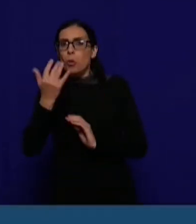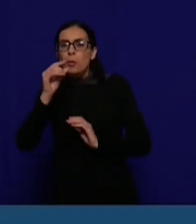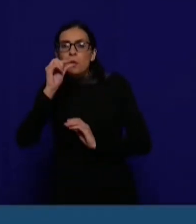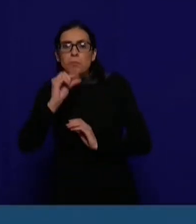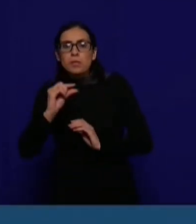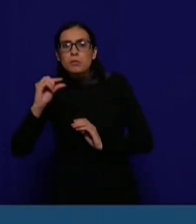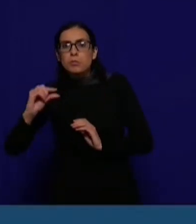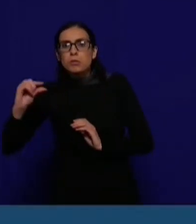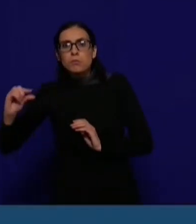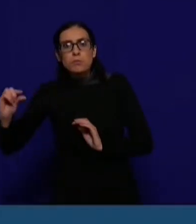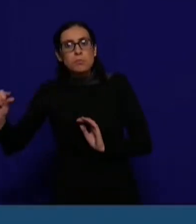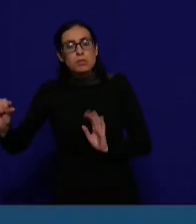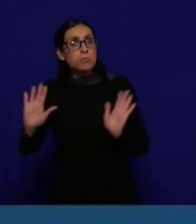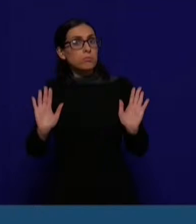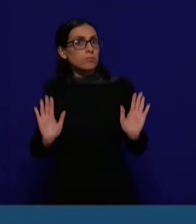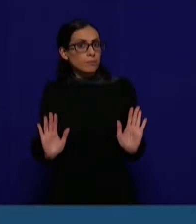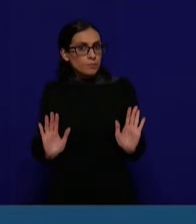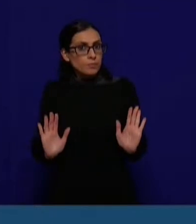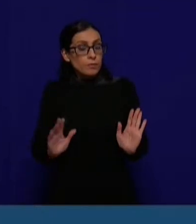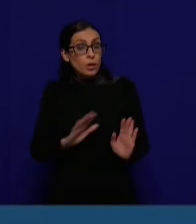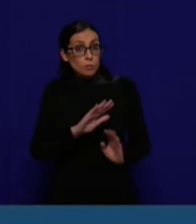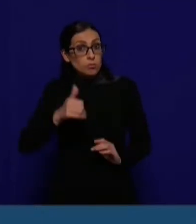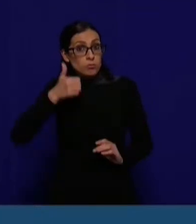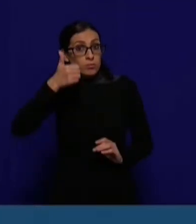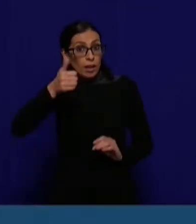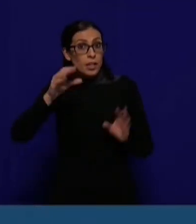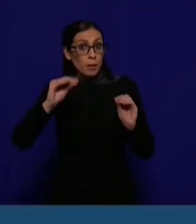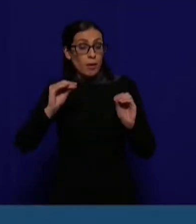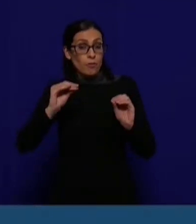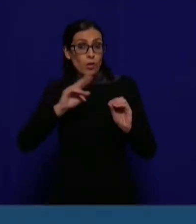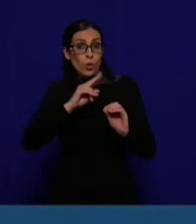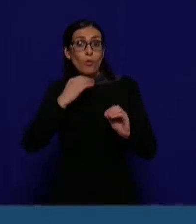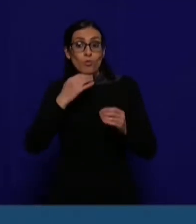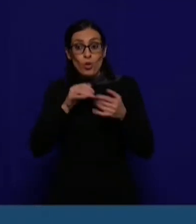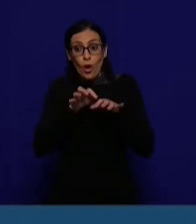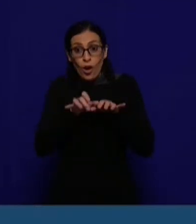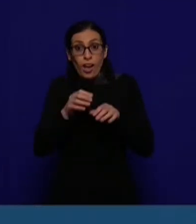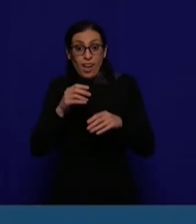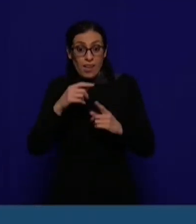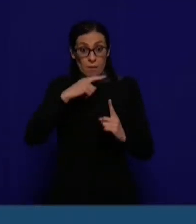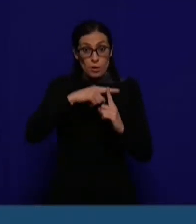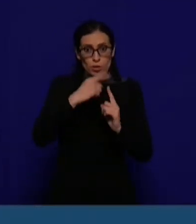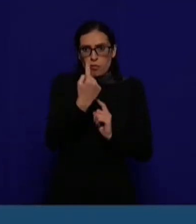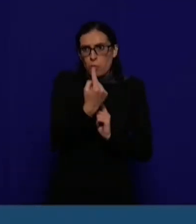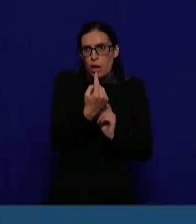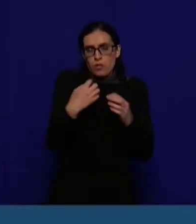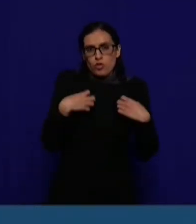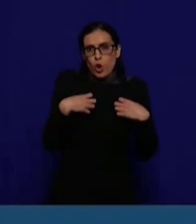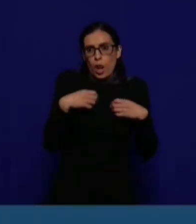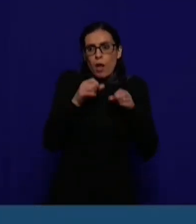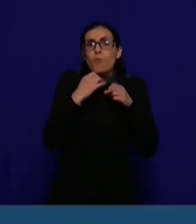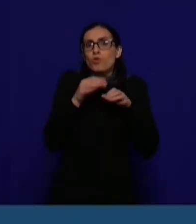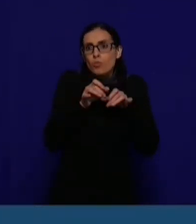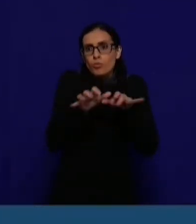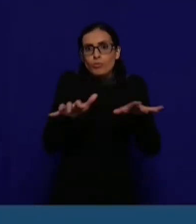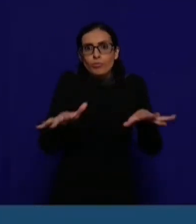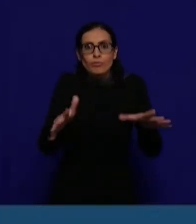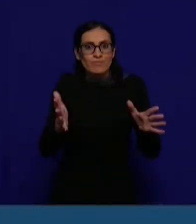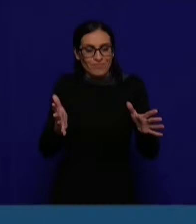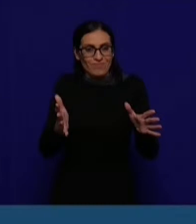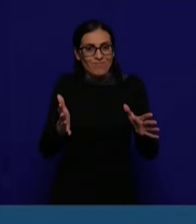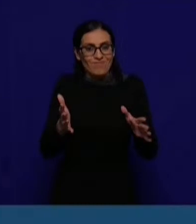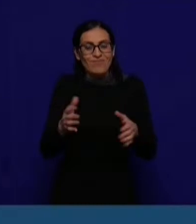każijiet biss li kellna u li ma kienx hemm iktar importanti trasmissjoni fl-iskejjel. Fuq l-isport ukoll dan